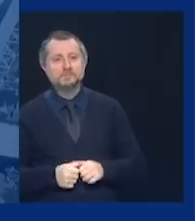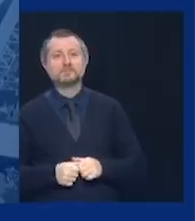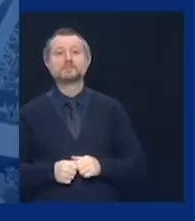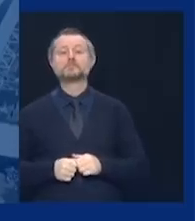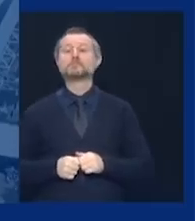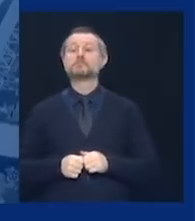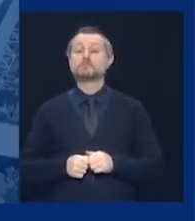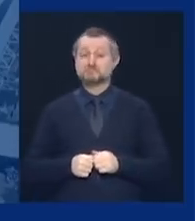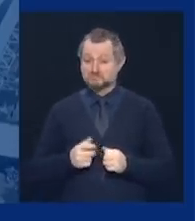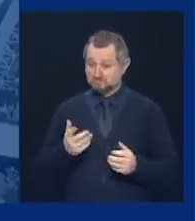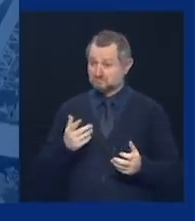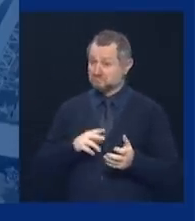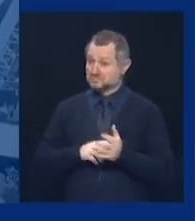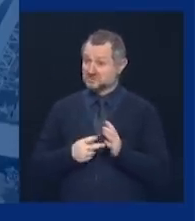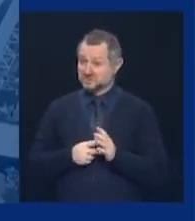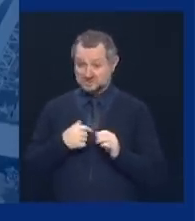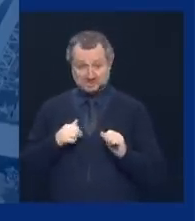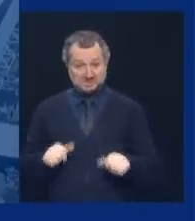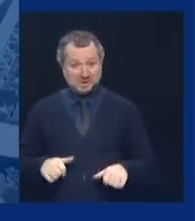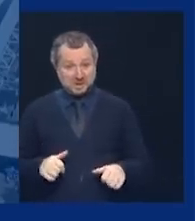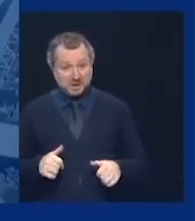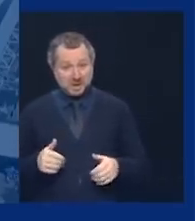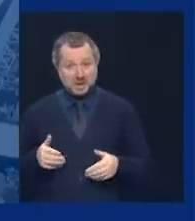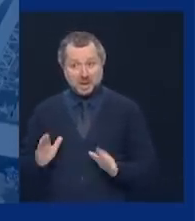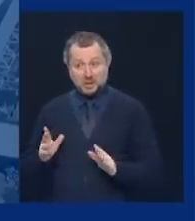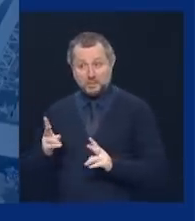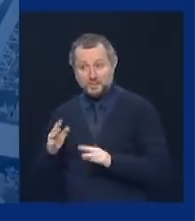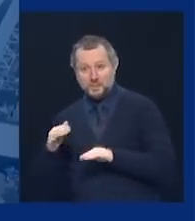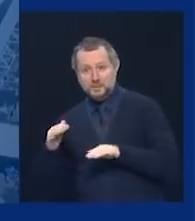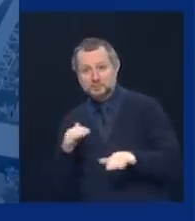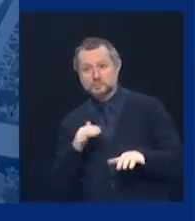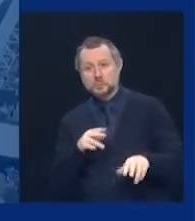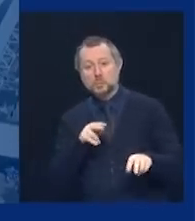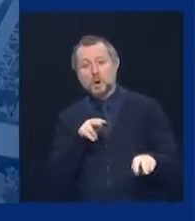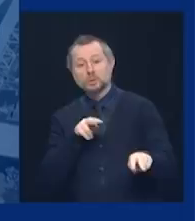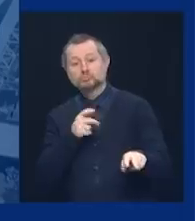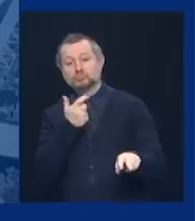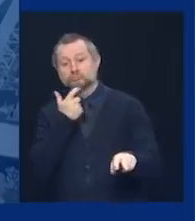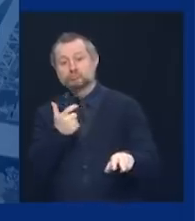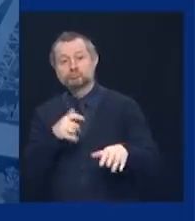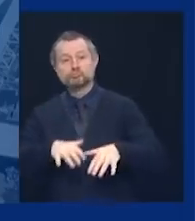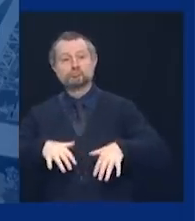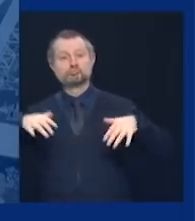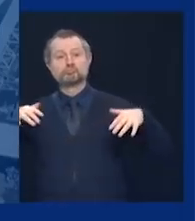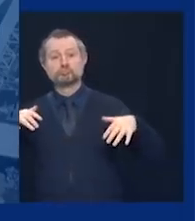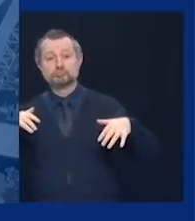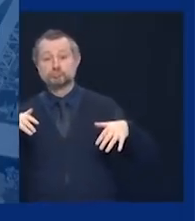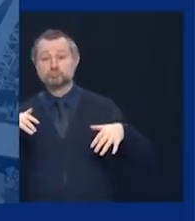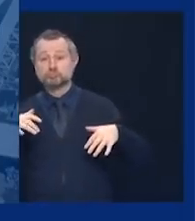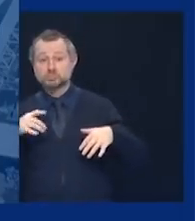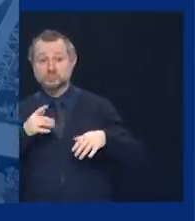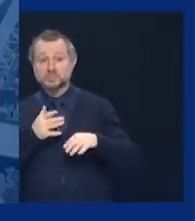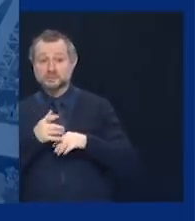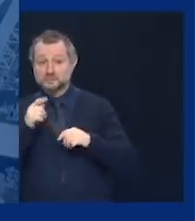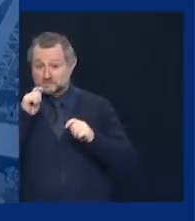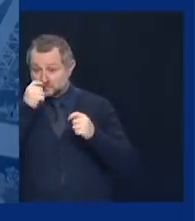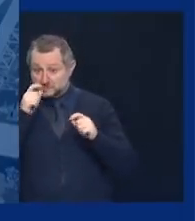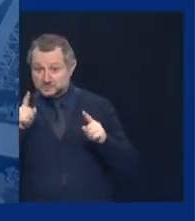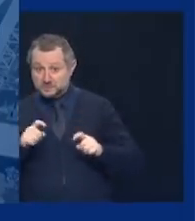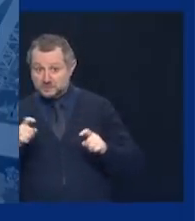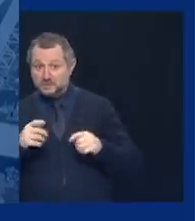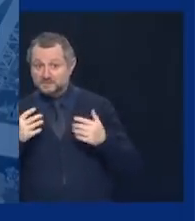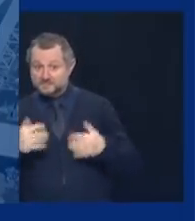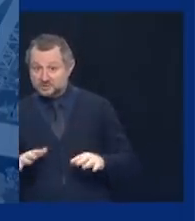Could we allow fans to the game with testing and then contact